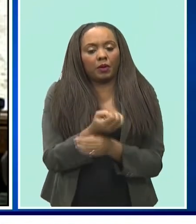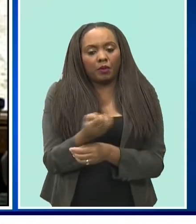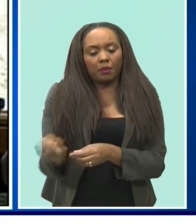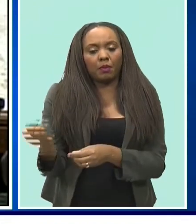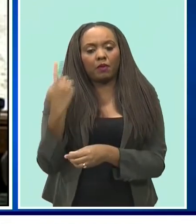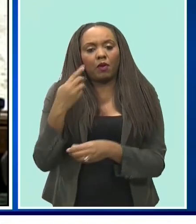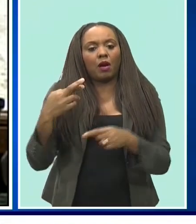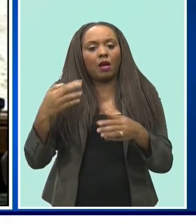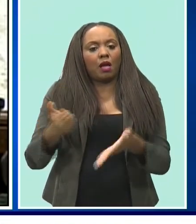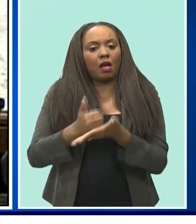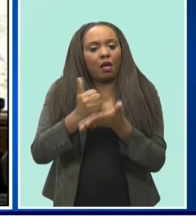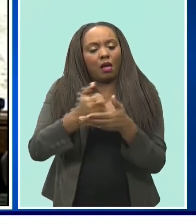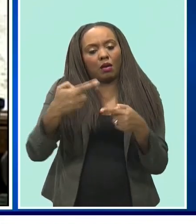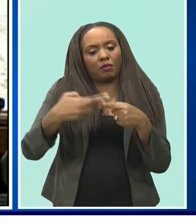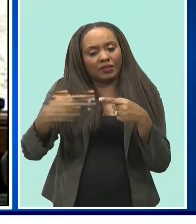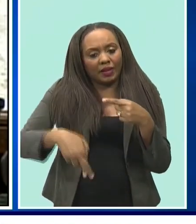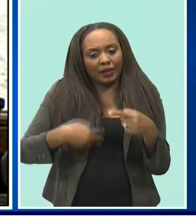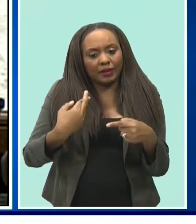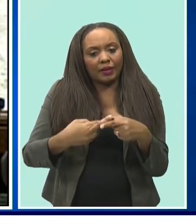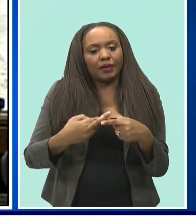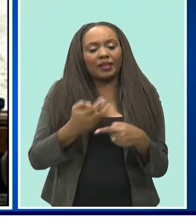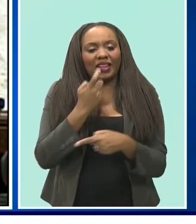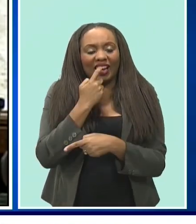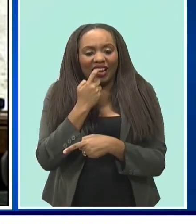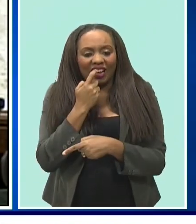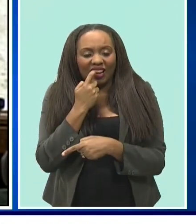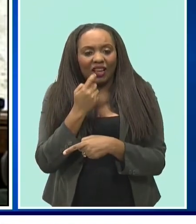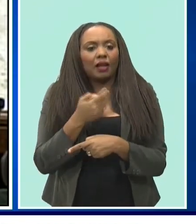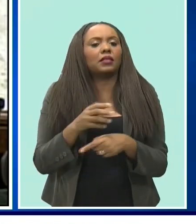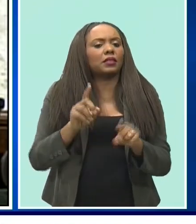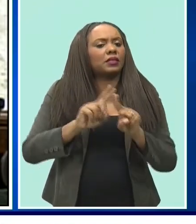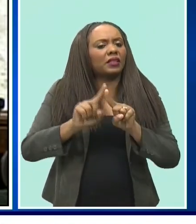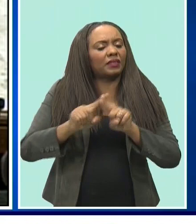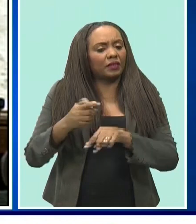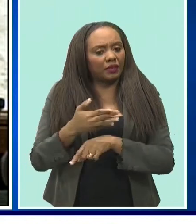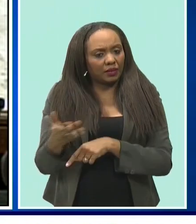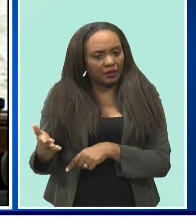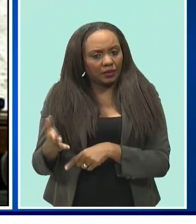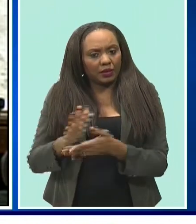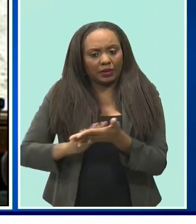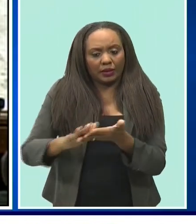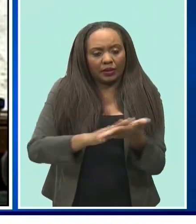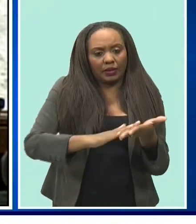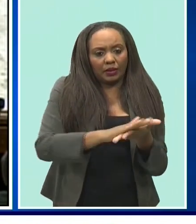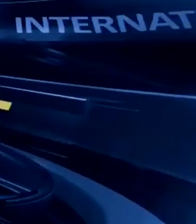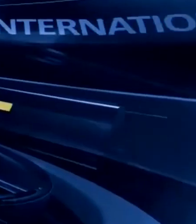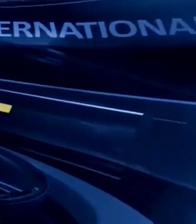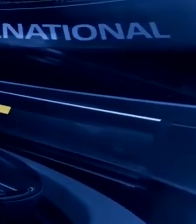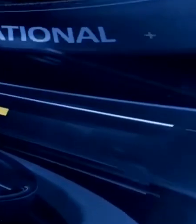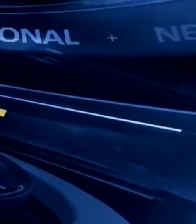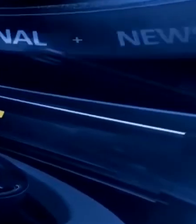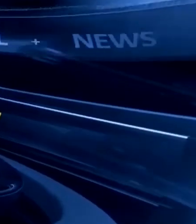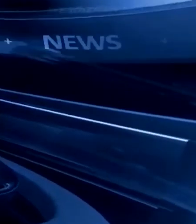of plastics and glass to allow us, or to help us, I should say, clean up Barbados.